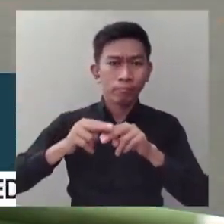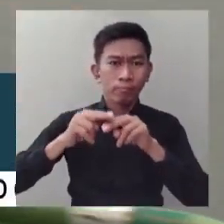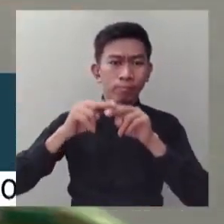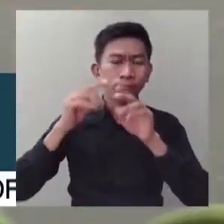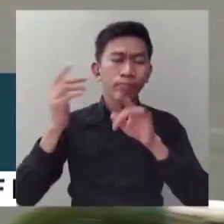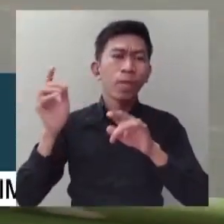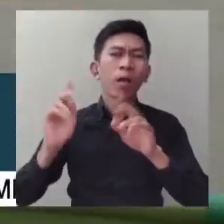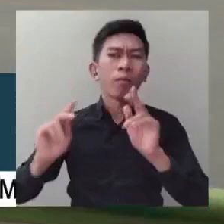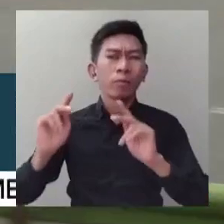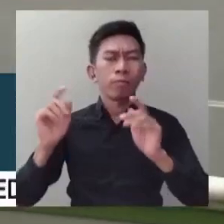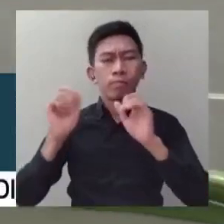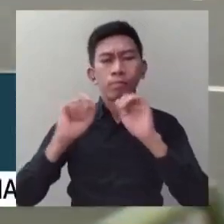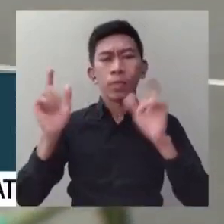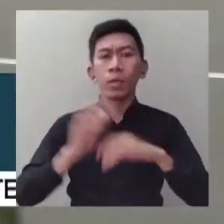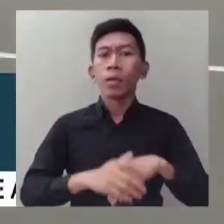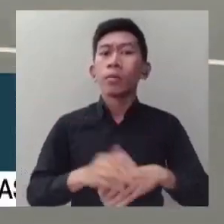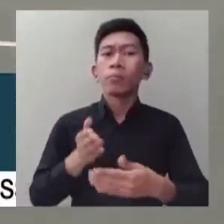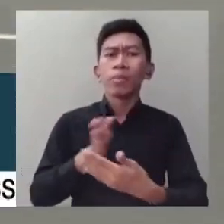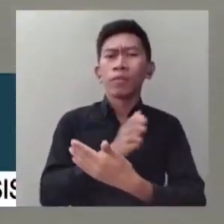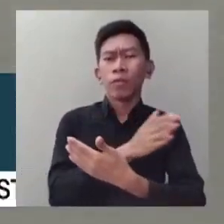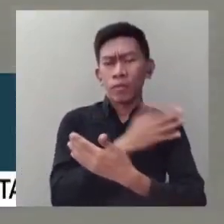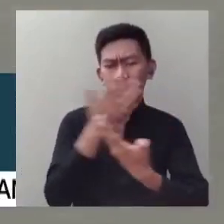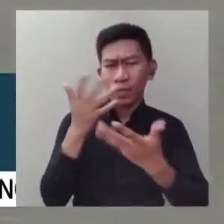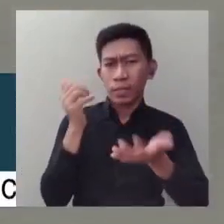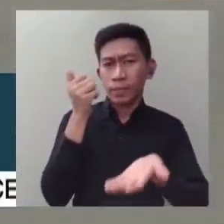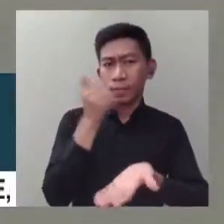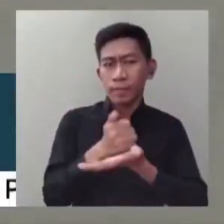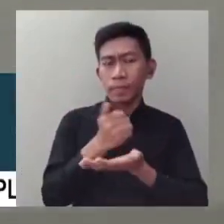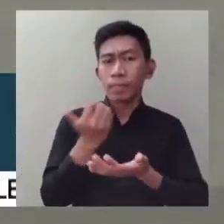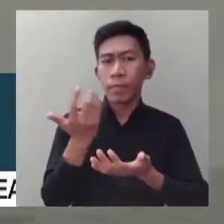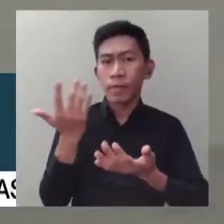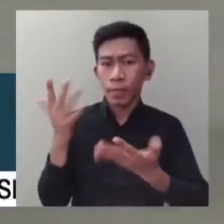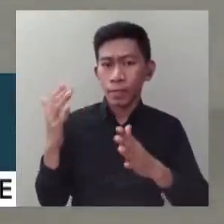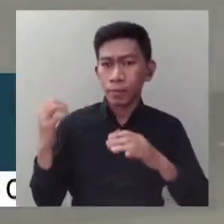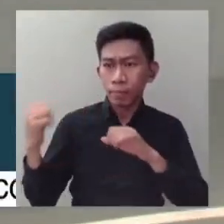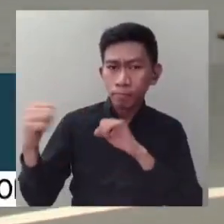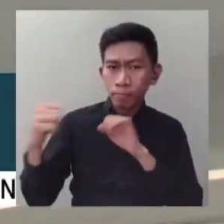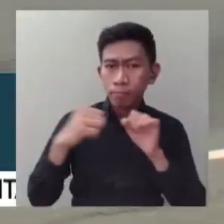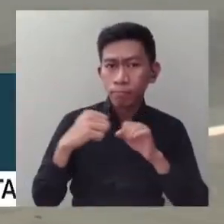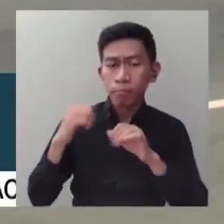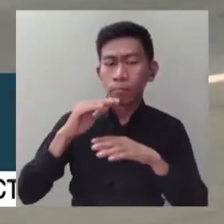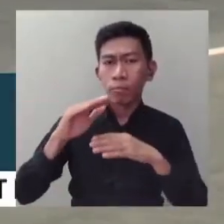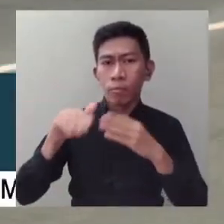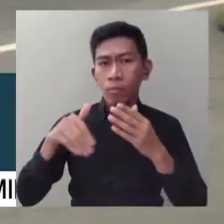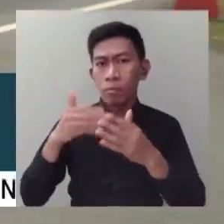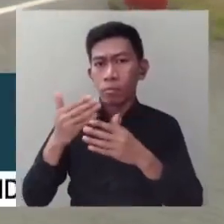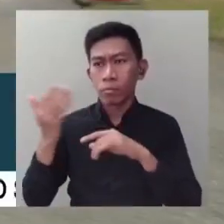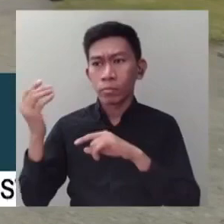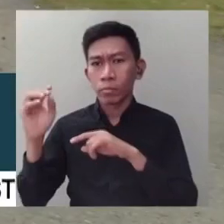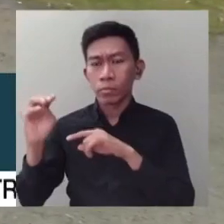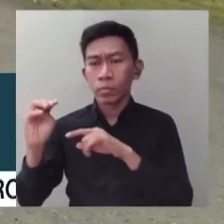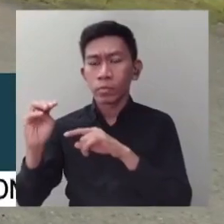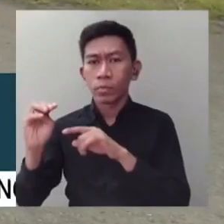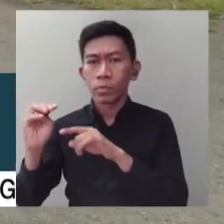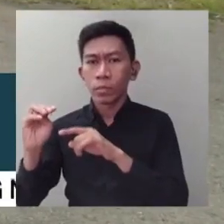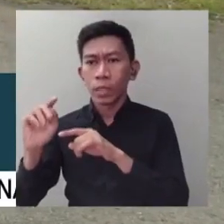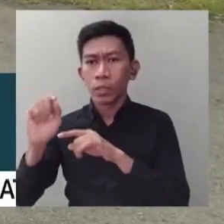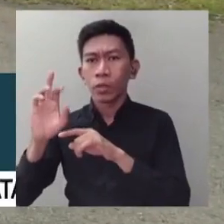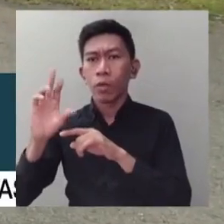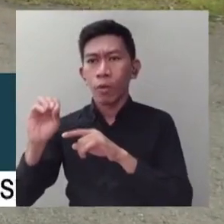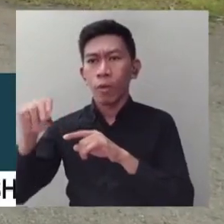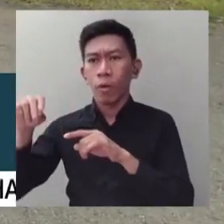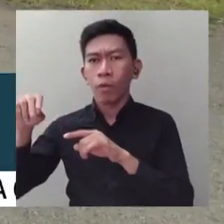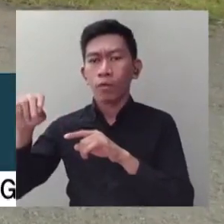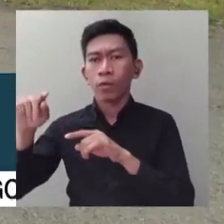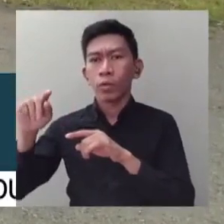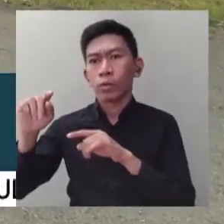approved months before and based on the concession agreement between the Metro Pacific Tollways Corporation and the government, which allows